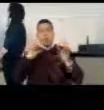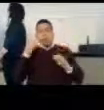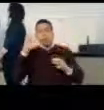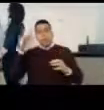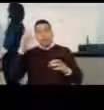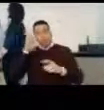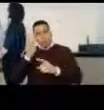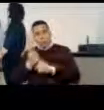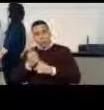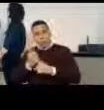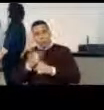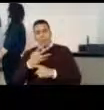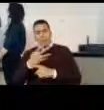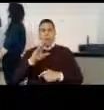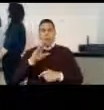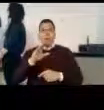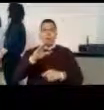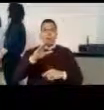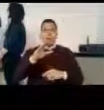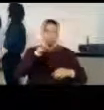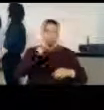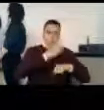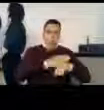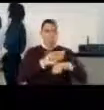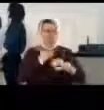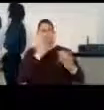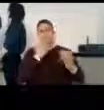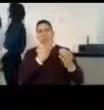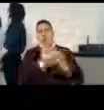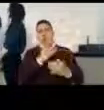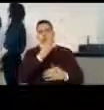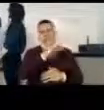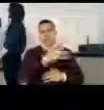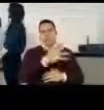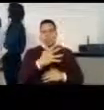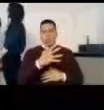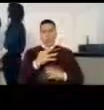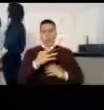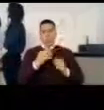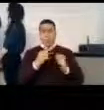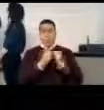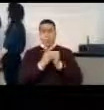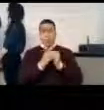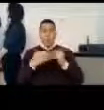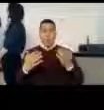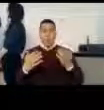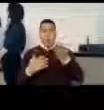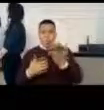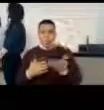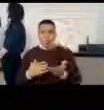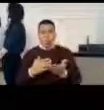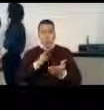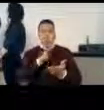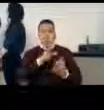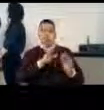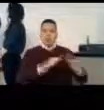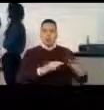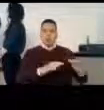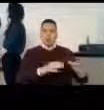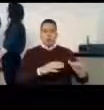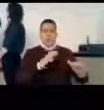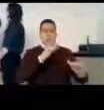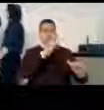your child will also have a good future, because without you, your child may not have the future that he or she